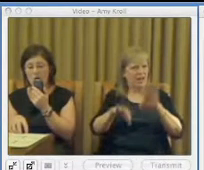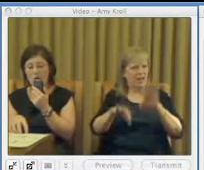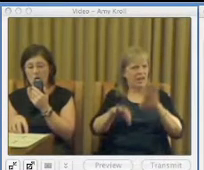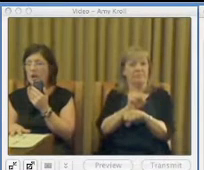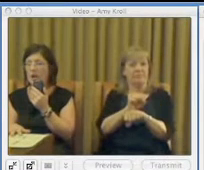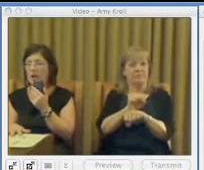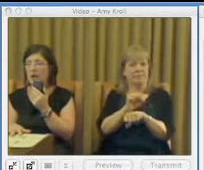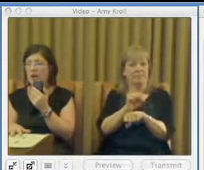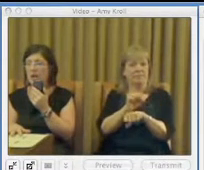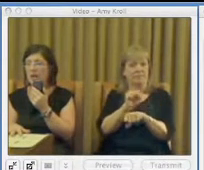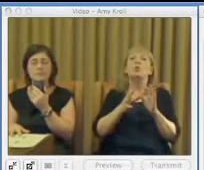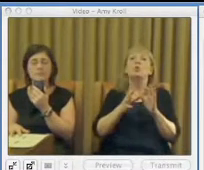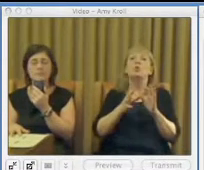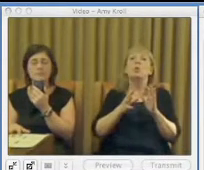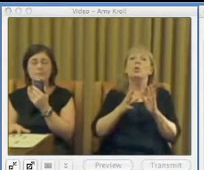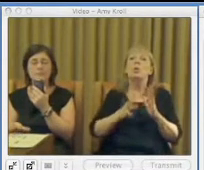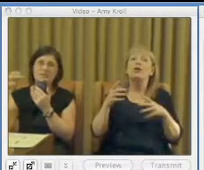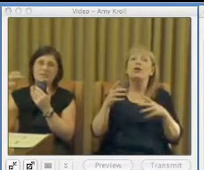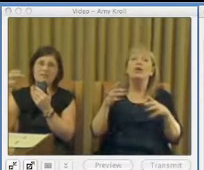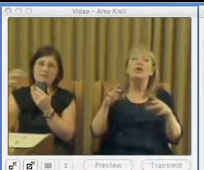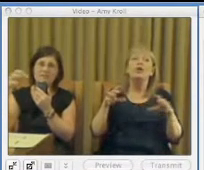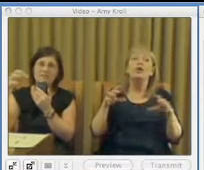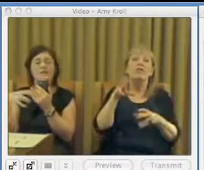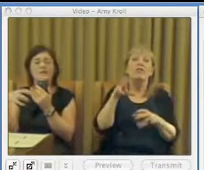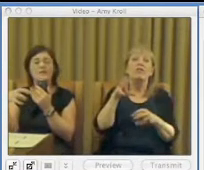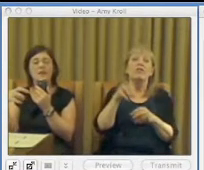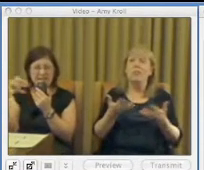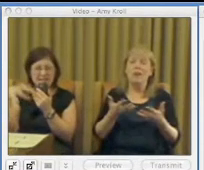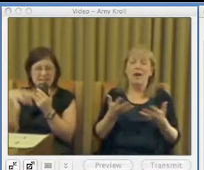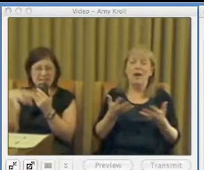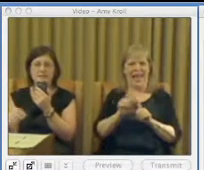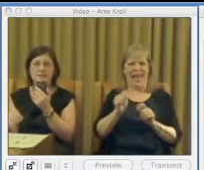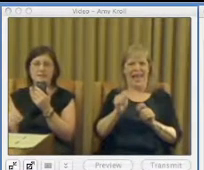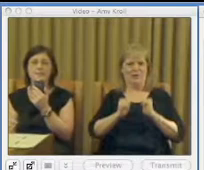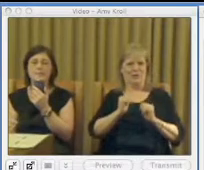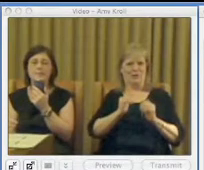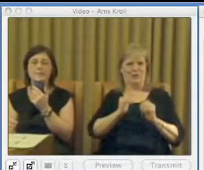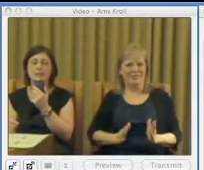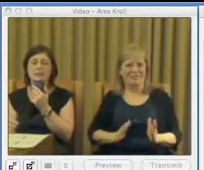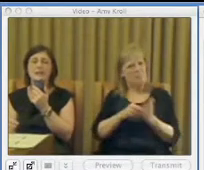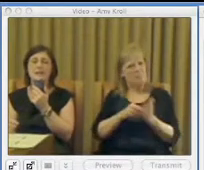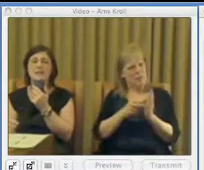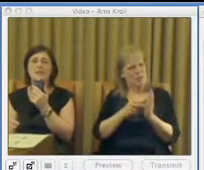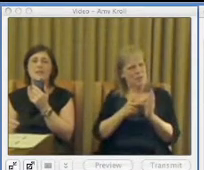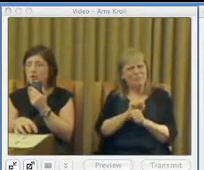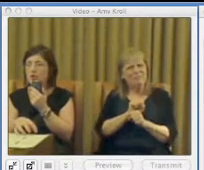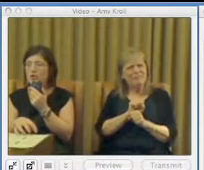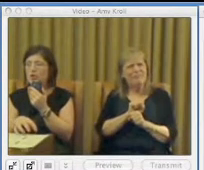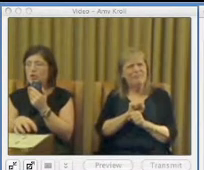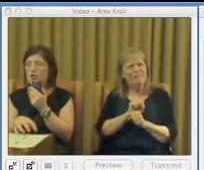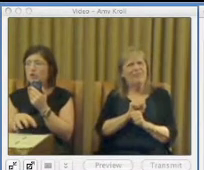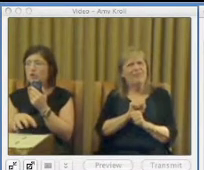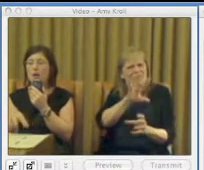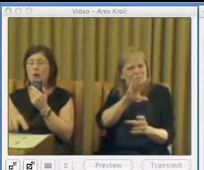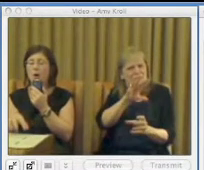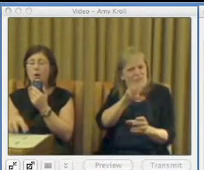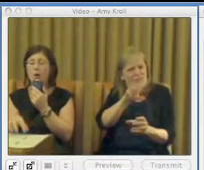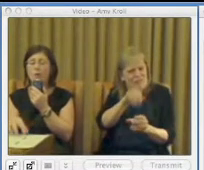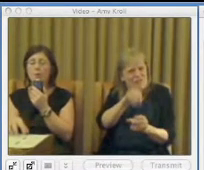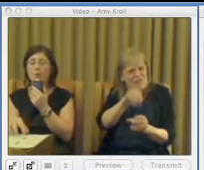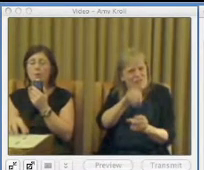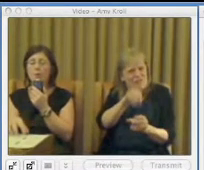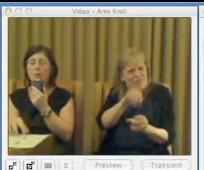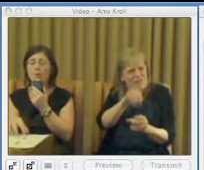are actors, if you like. They're involved, they're participants in the